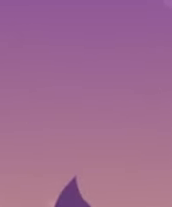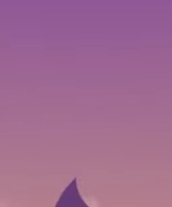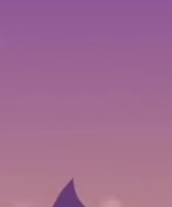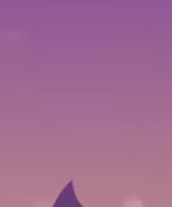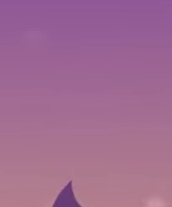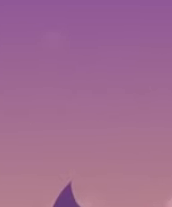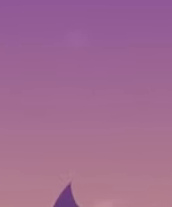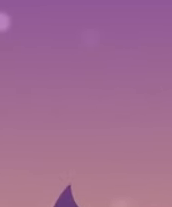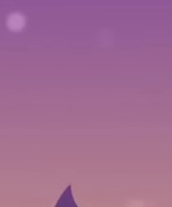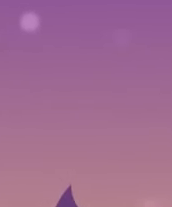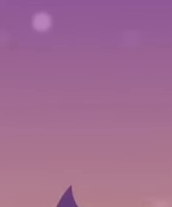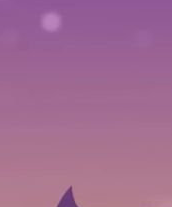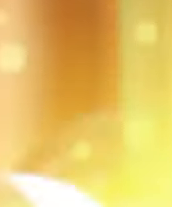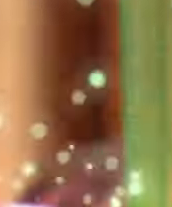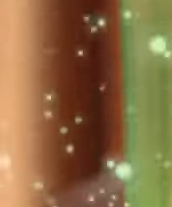Art at